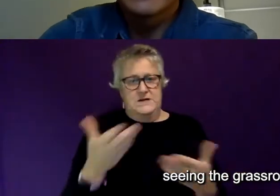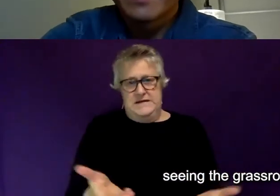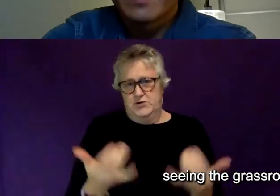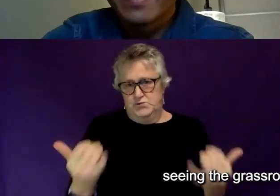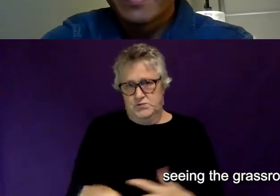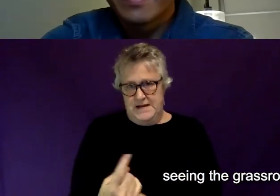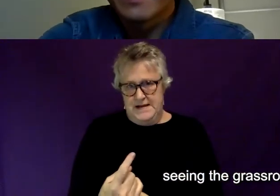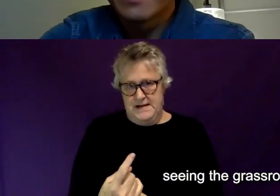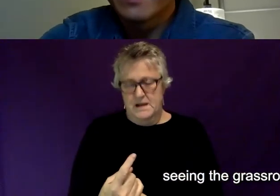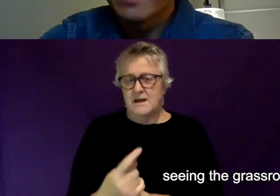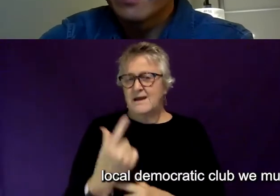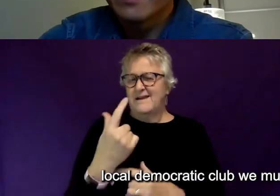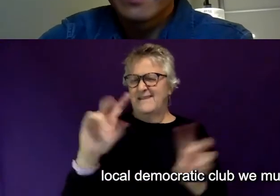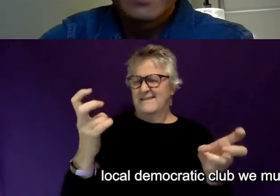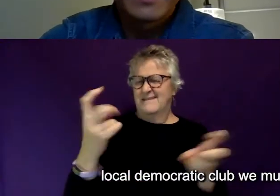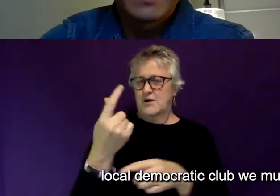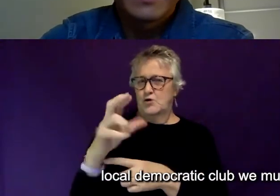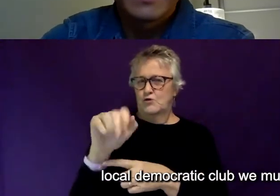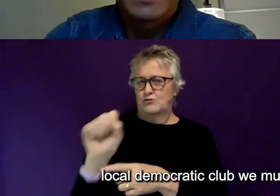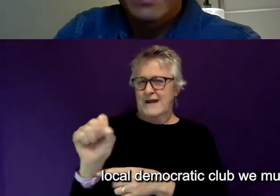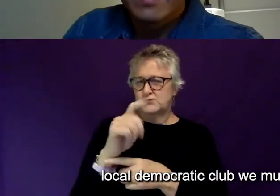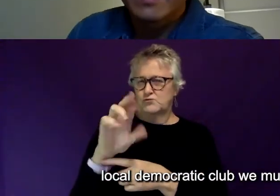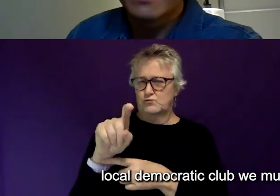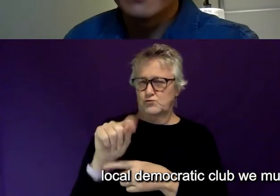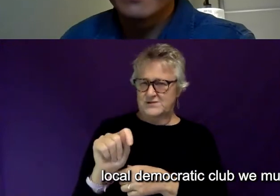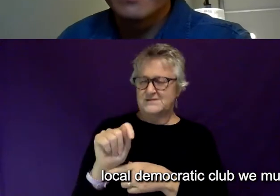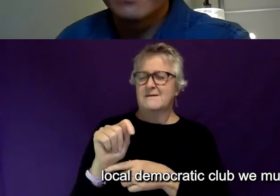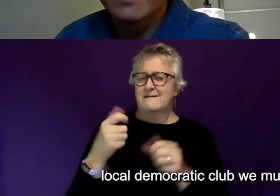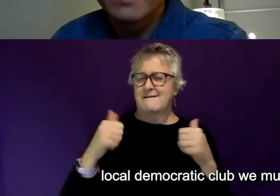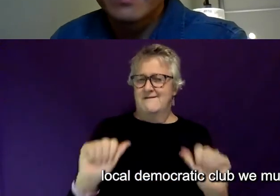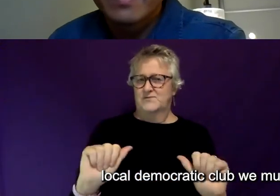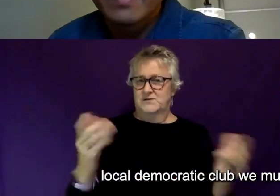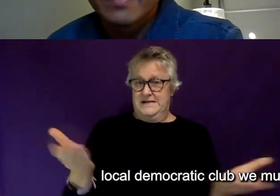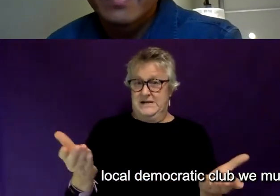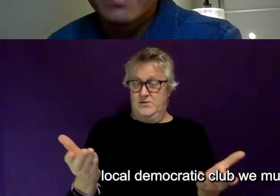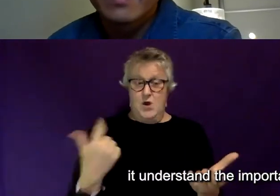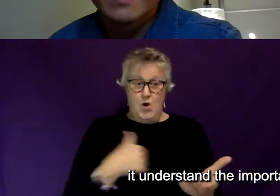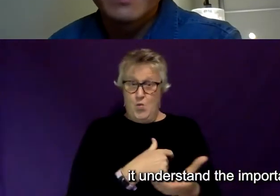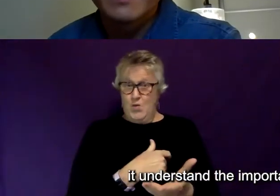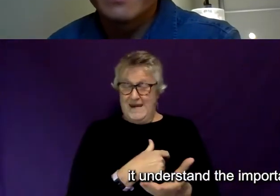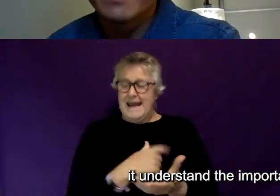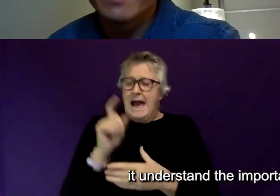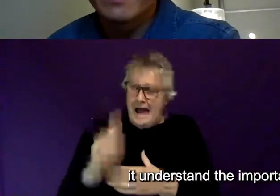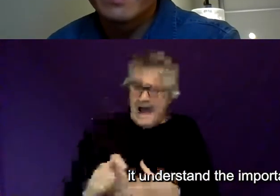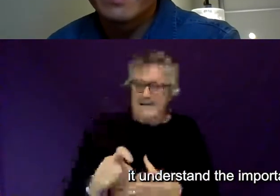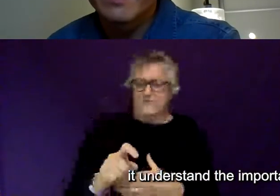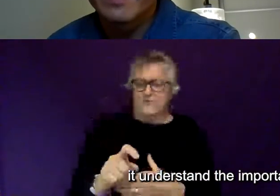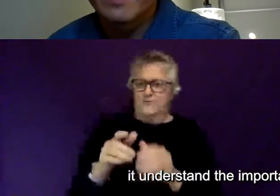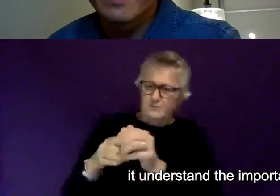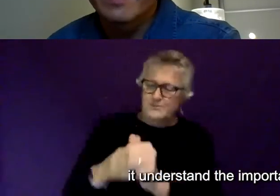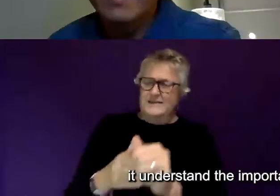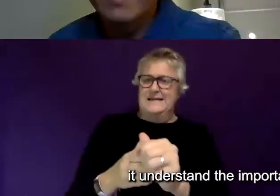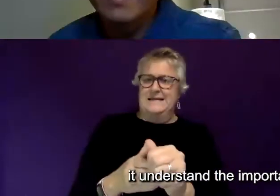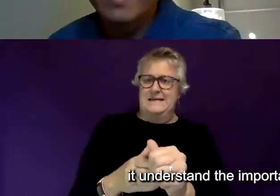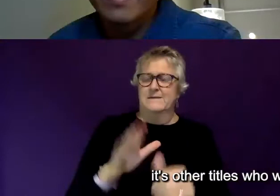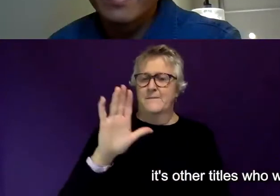the grassroots efforts of like our local Democratic Club. We must be the translators for others to understand the importance